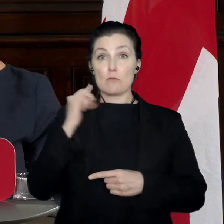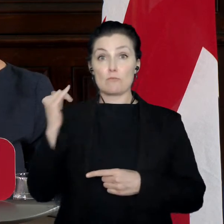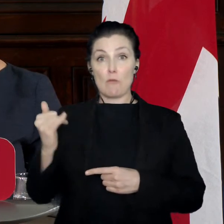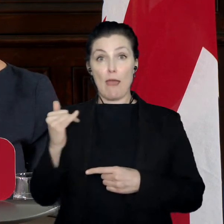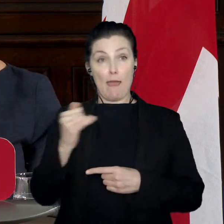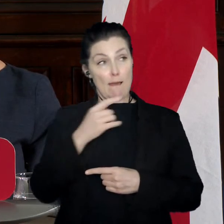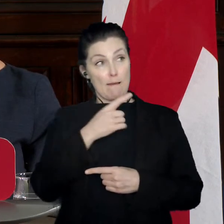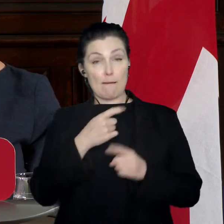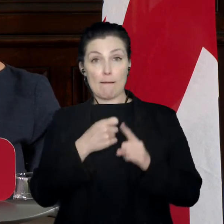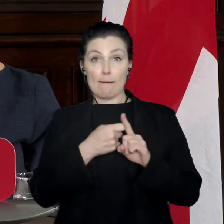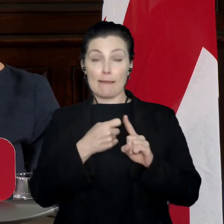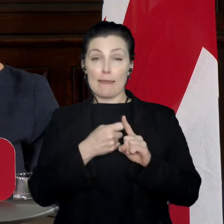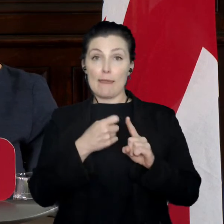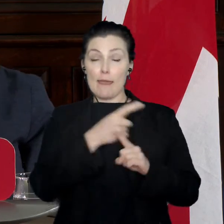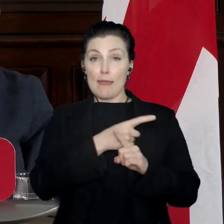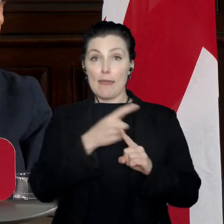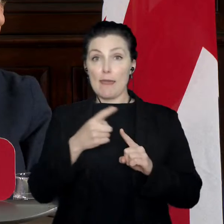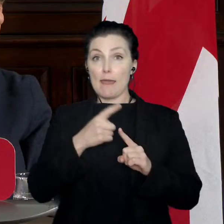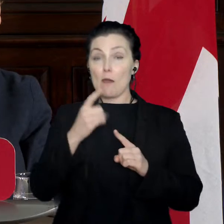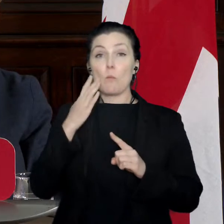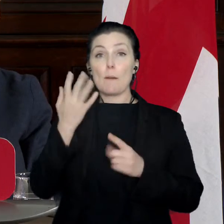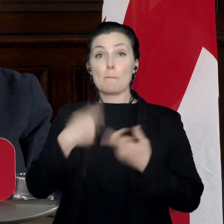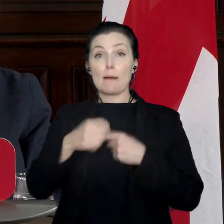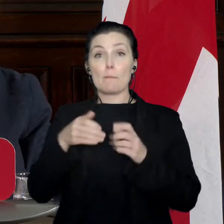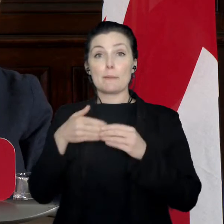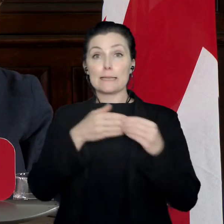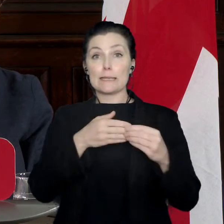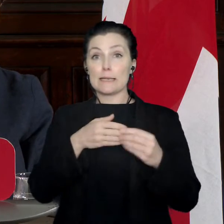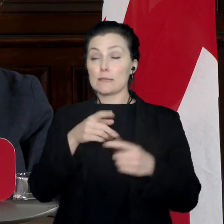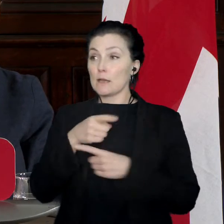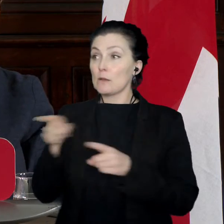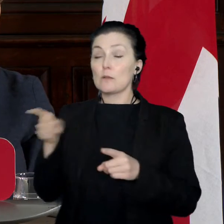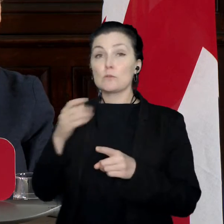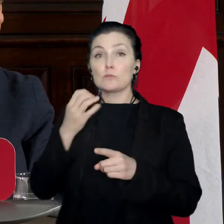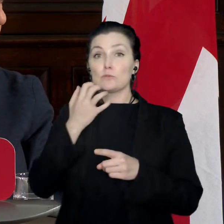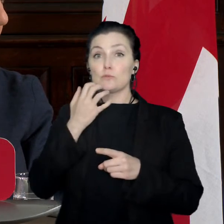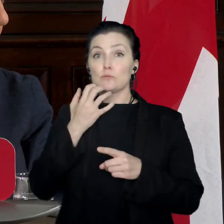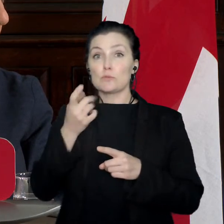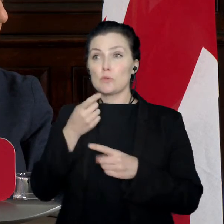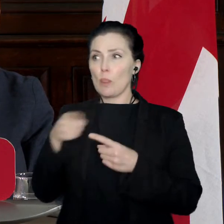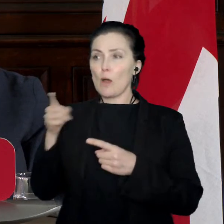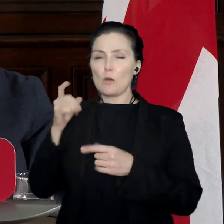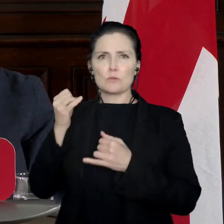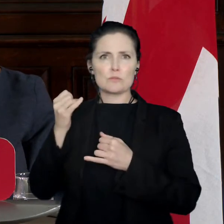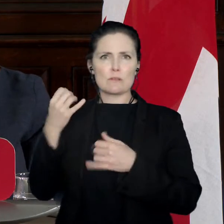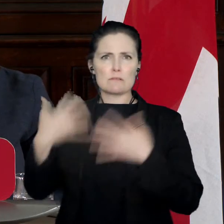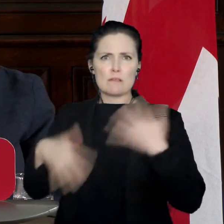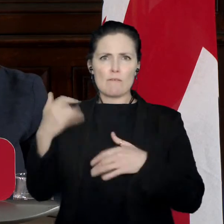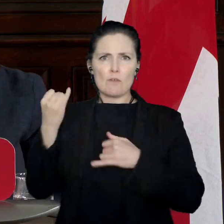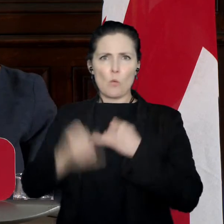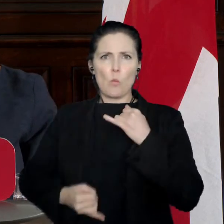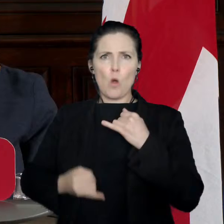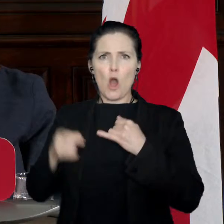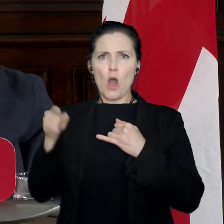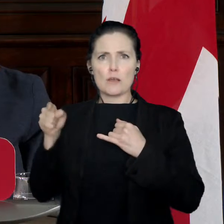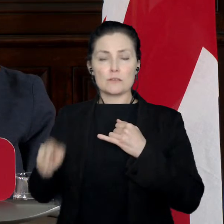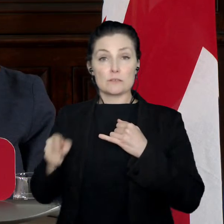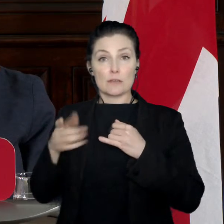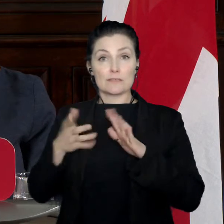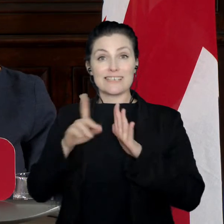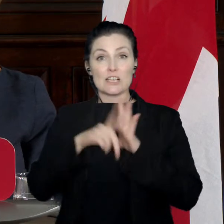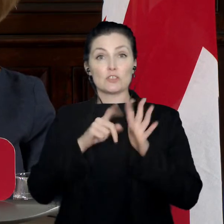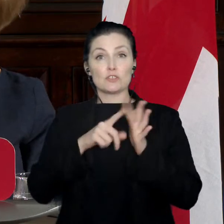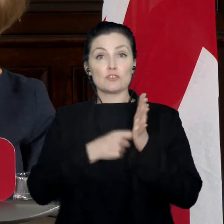the Jews, those that actually had suffered most under Jeremy Corbyn's leadership from vile abuse and